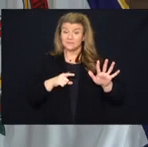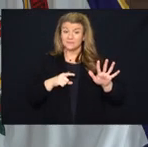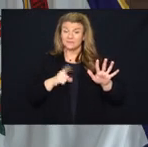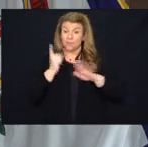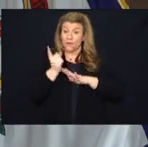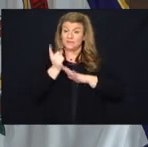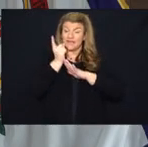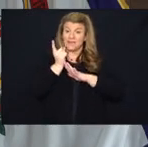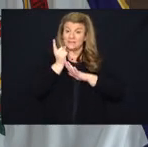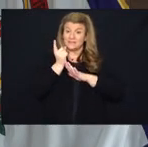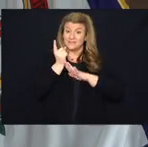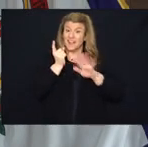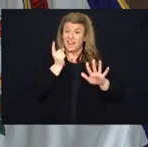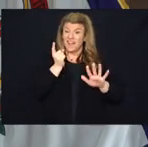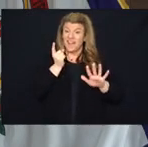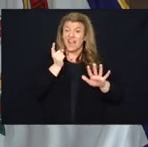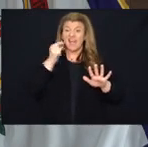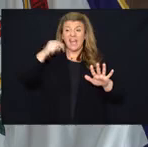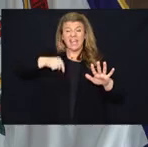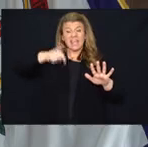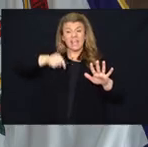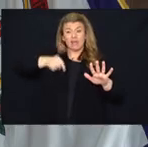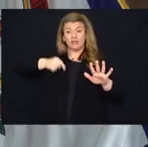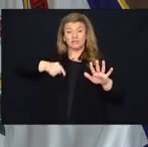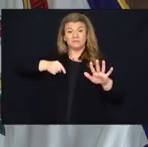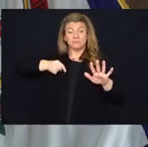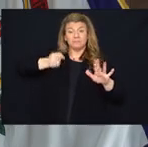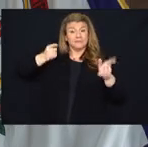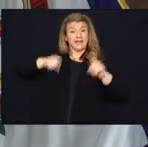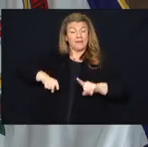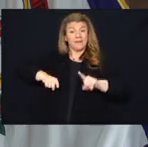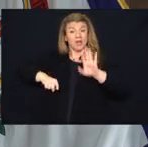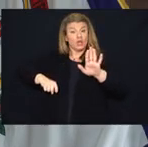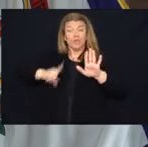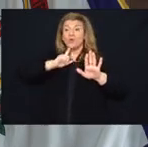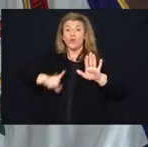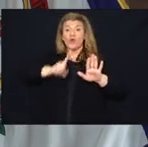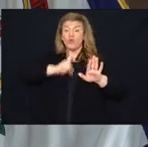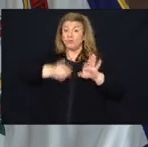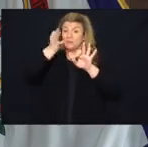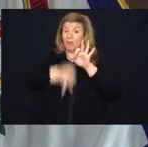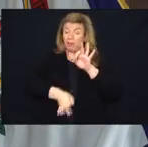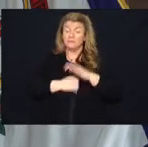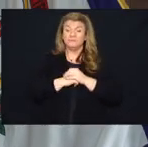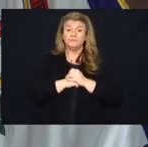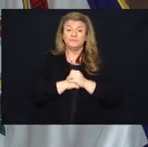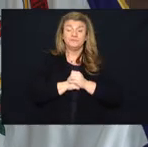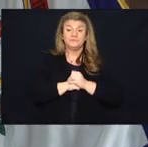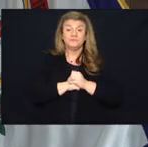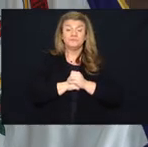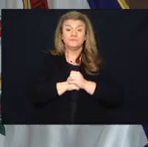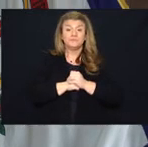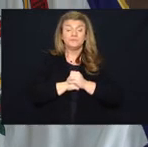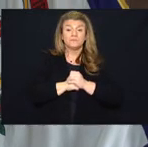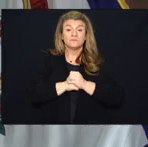second. Here's the straight skinny, and let's just make it real simple.